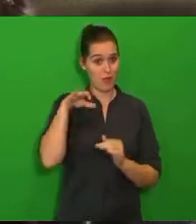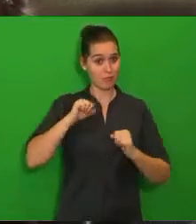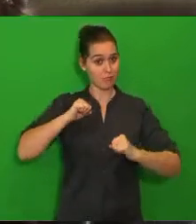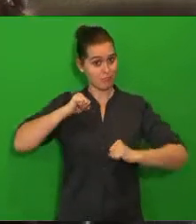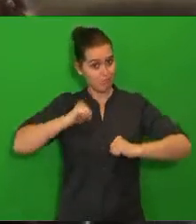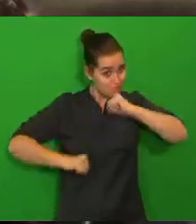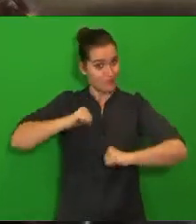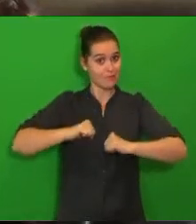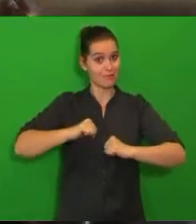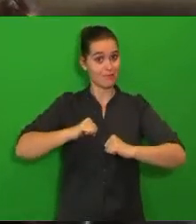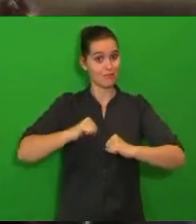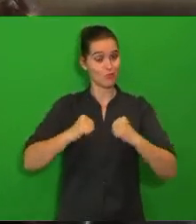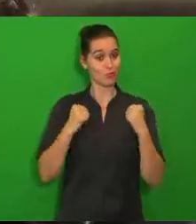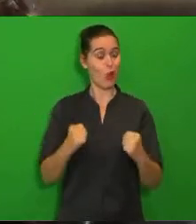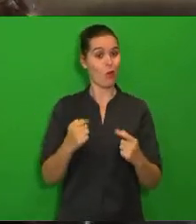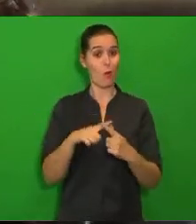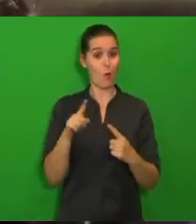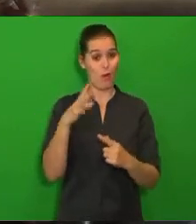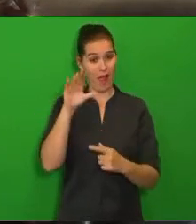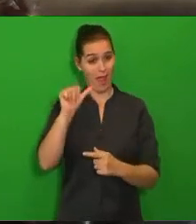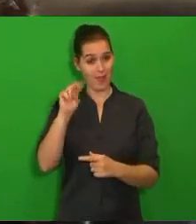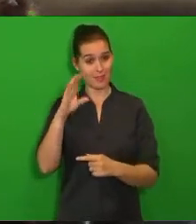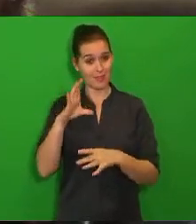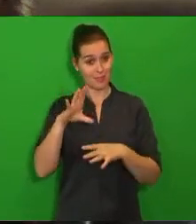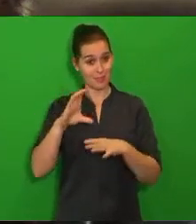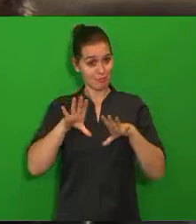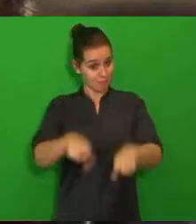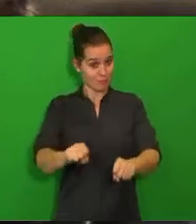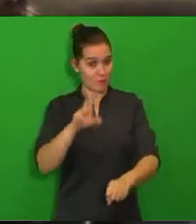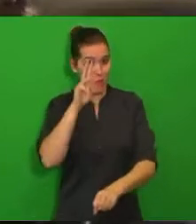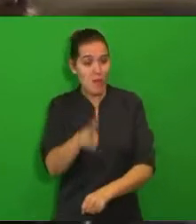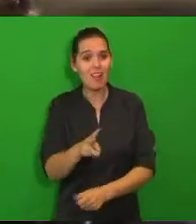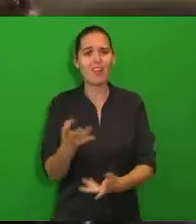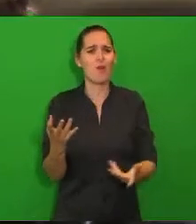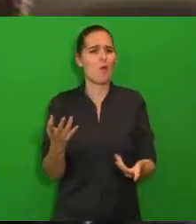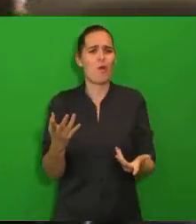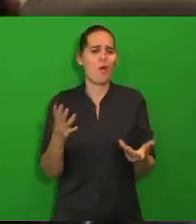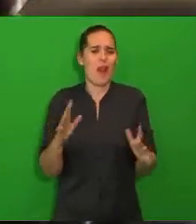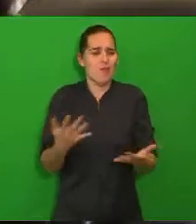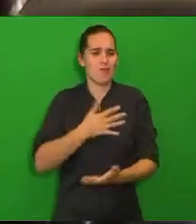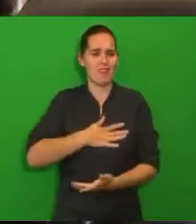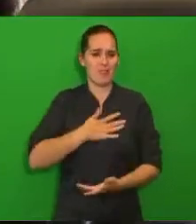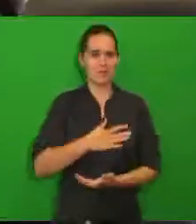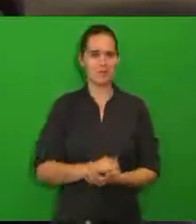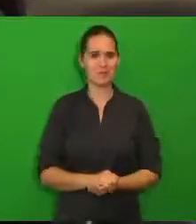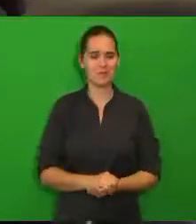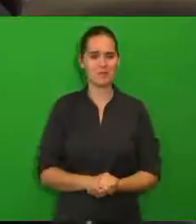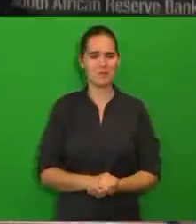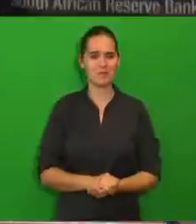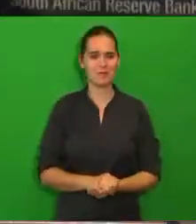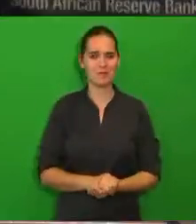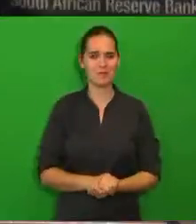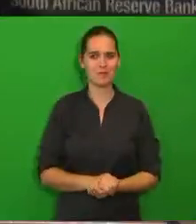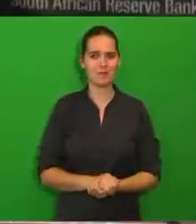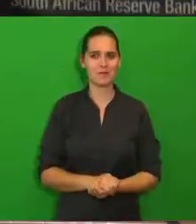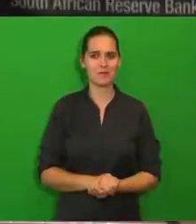its mandate, and its position in terms of nationalisation? Okay, there were